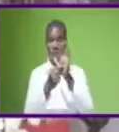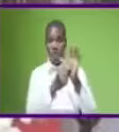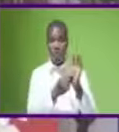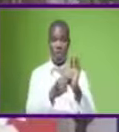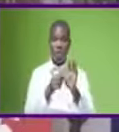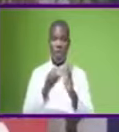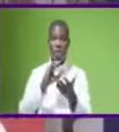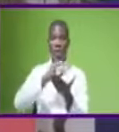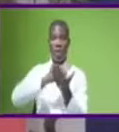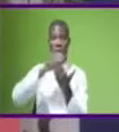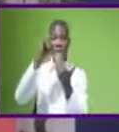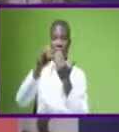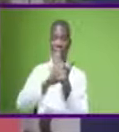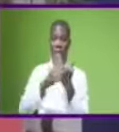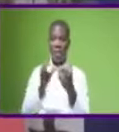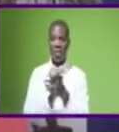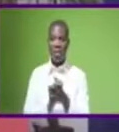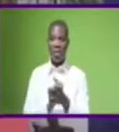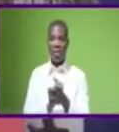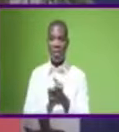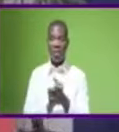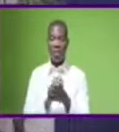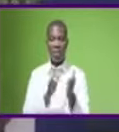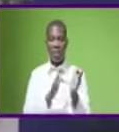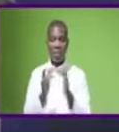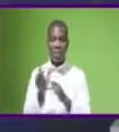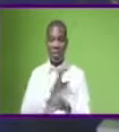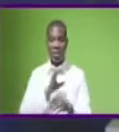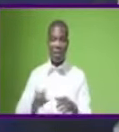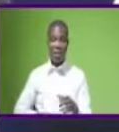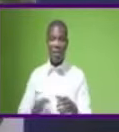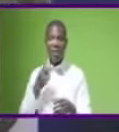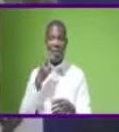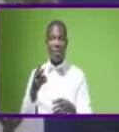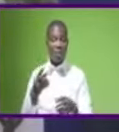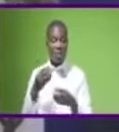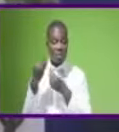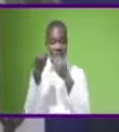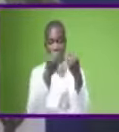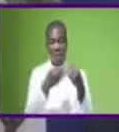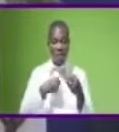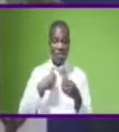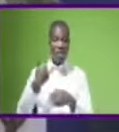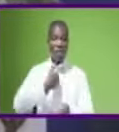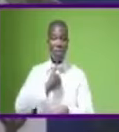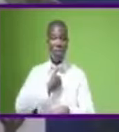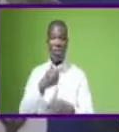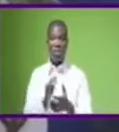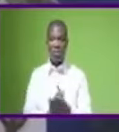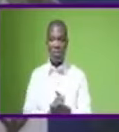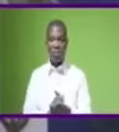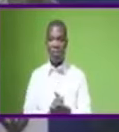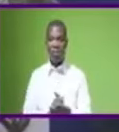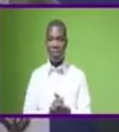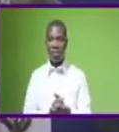mwa hu samfoni ne bi wa me ho pai. Have you ever seen any of such images on me and my church before?